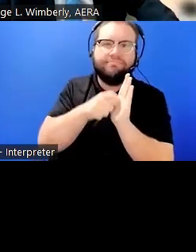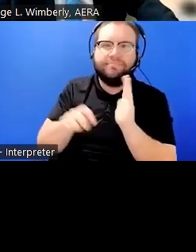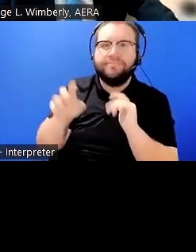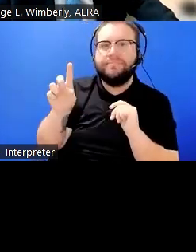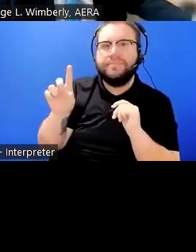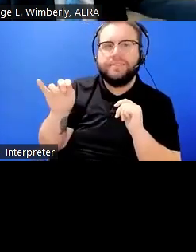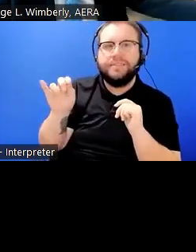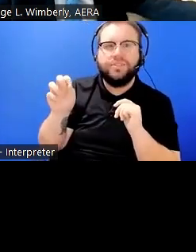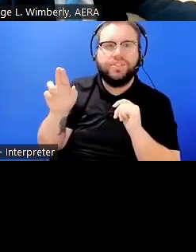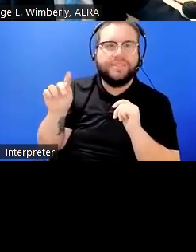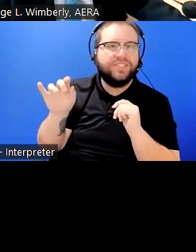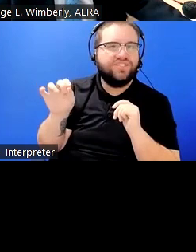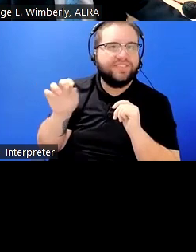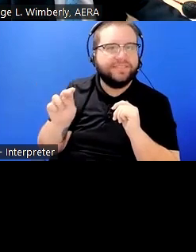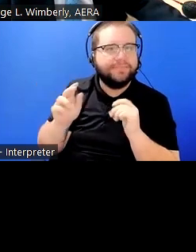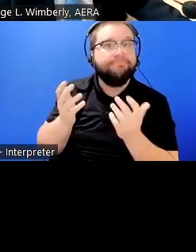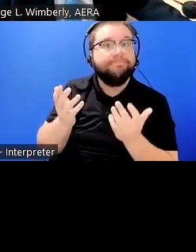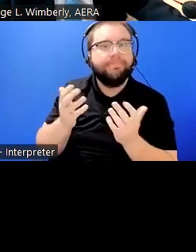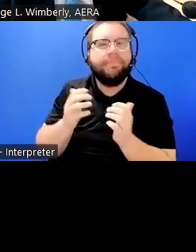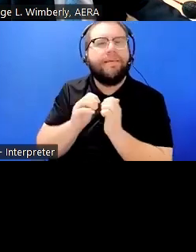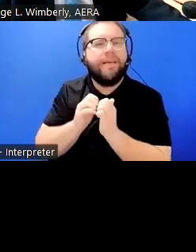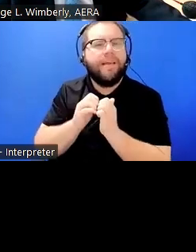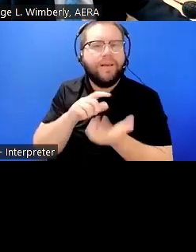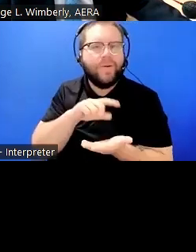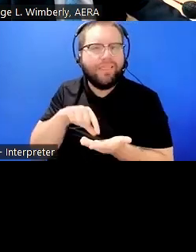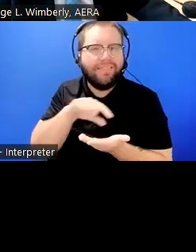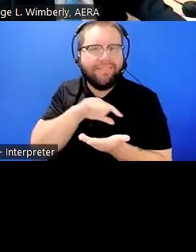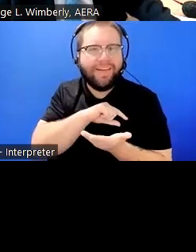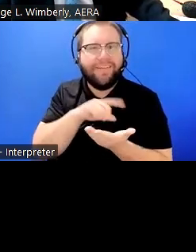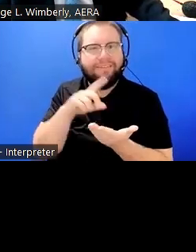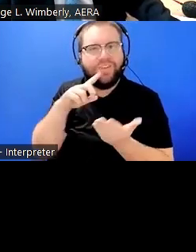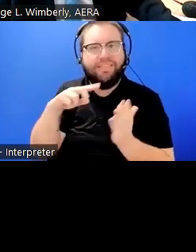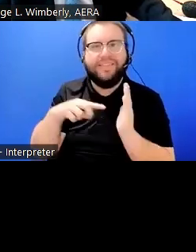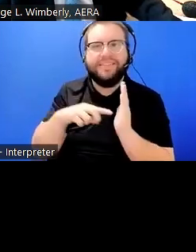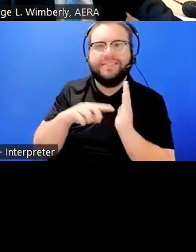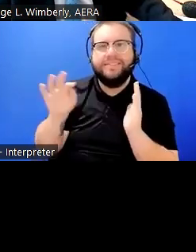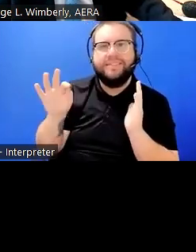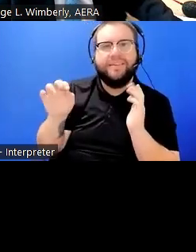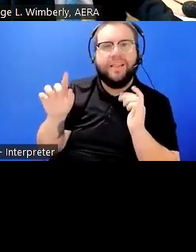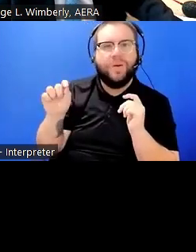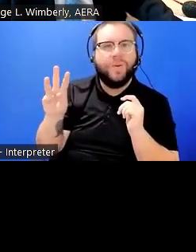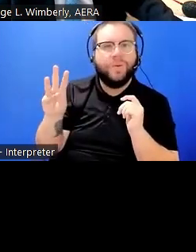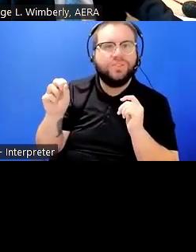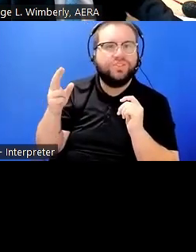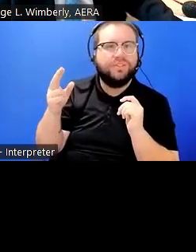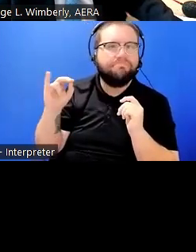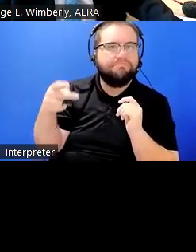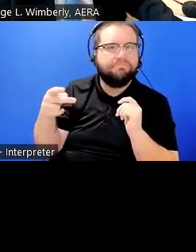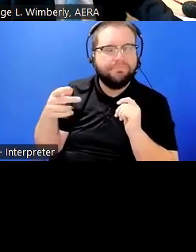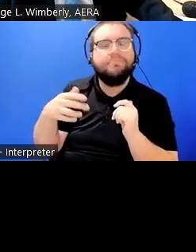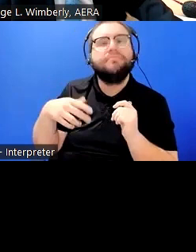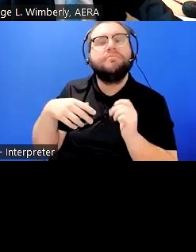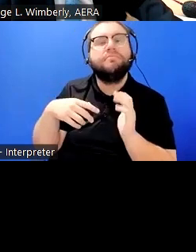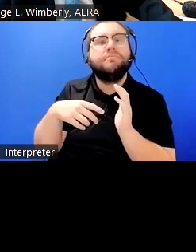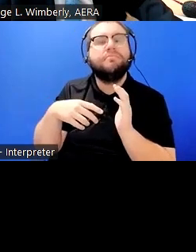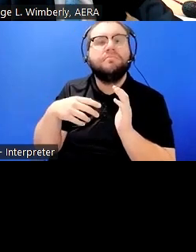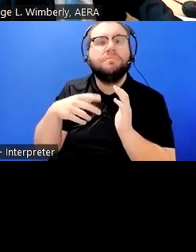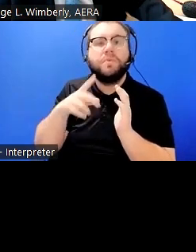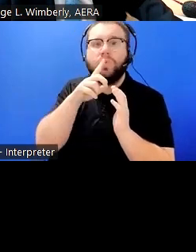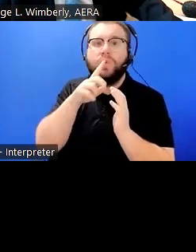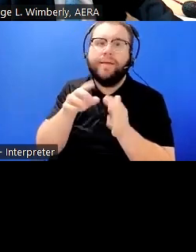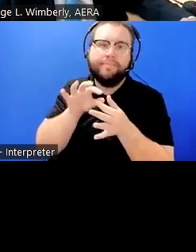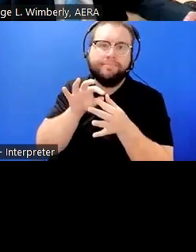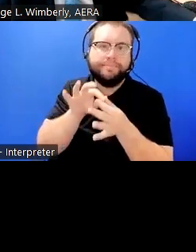The biggest thing is this is geared for aimed at racial and ethnic minorities. So people who are